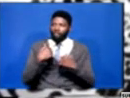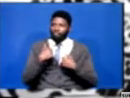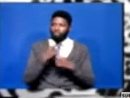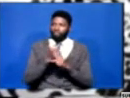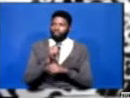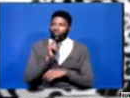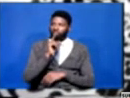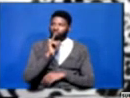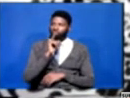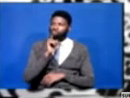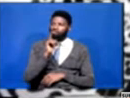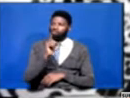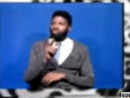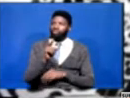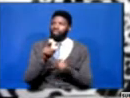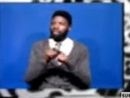unity